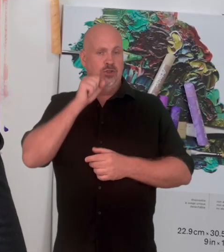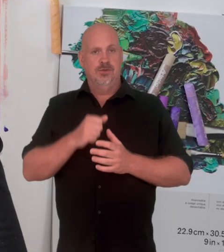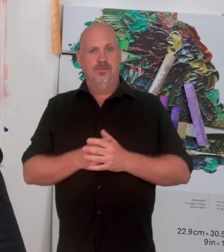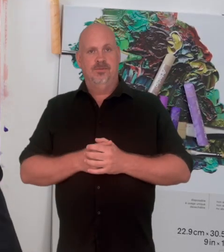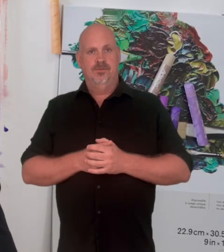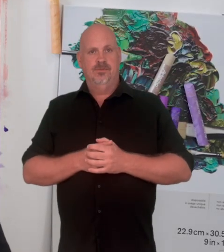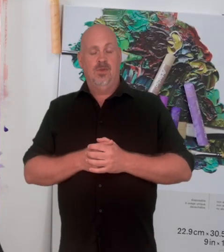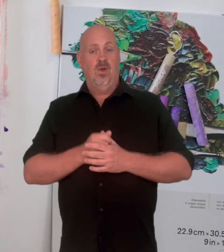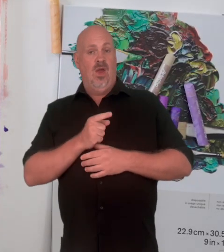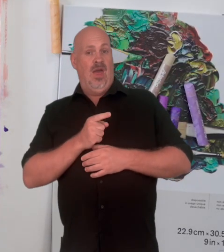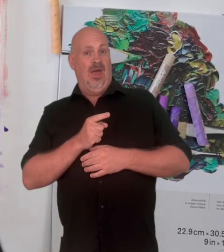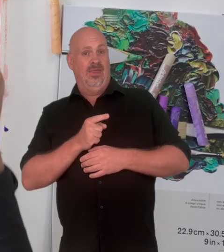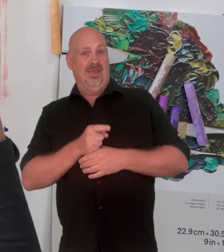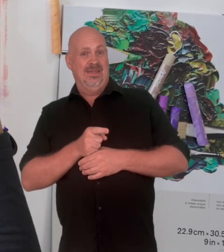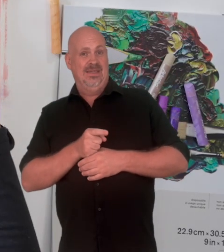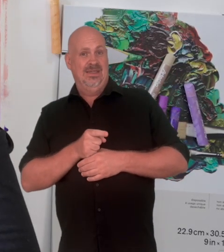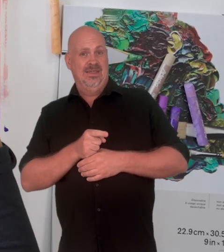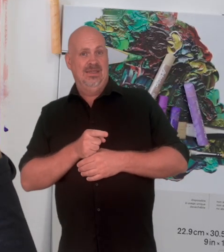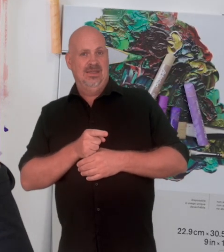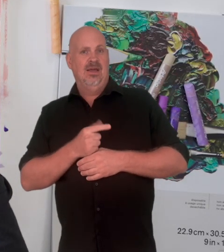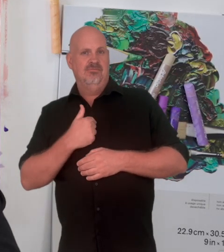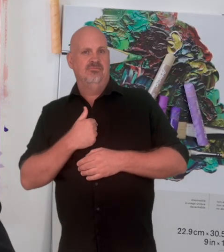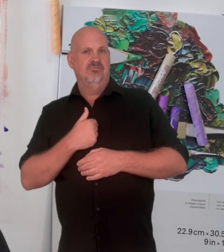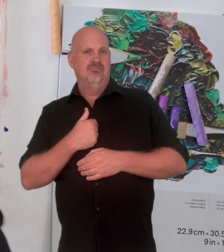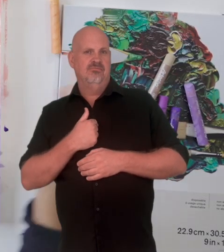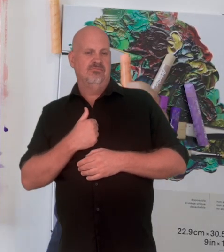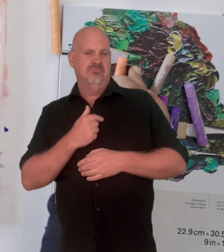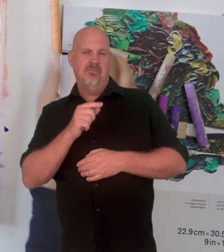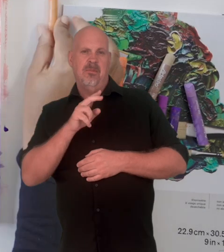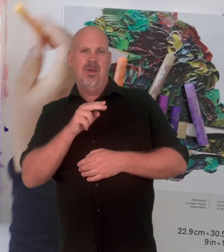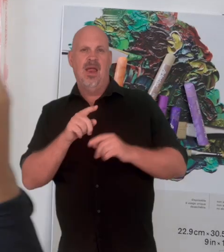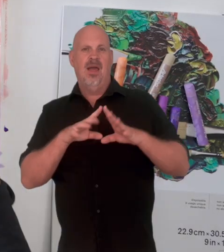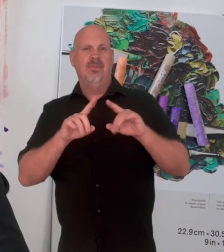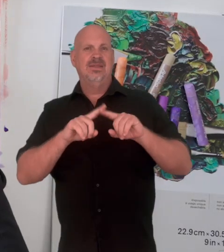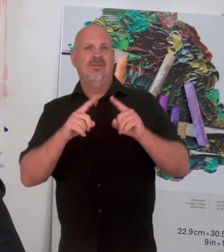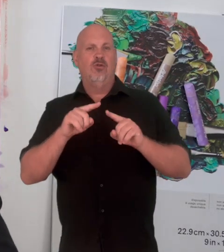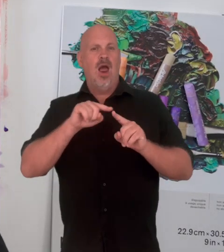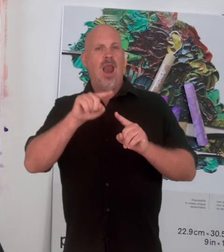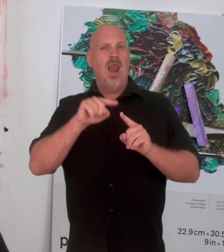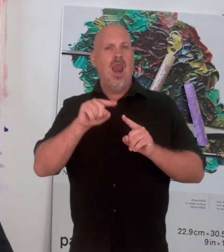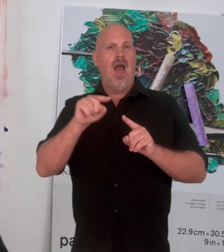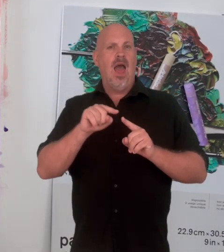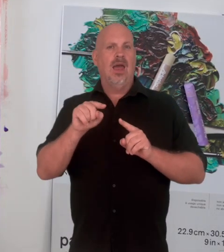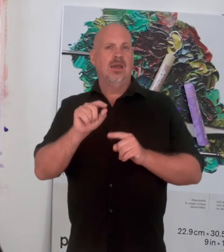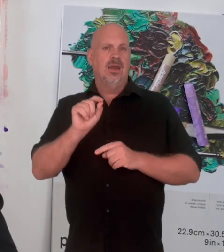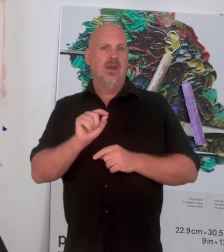paint like different lines in orange, some light and some slightly